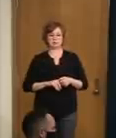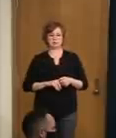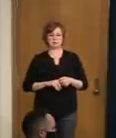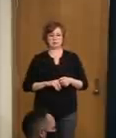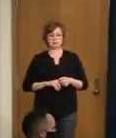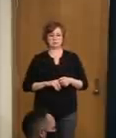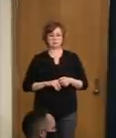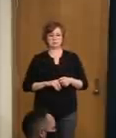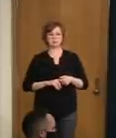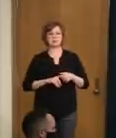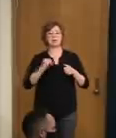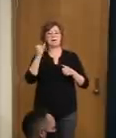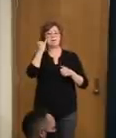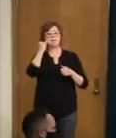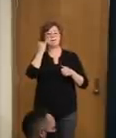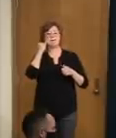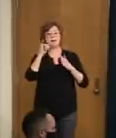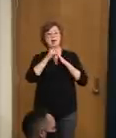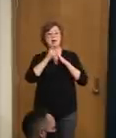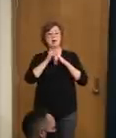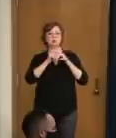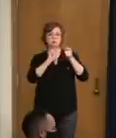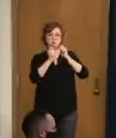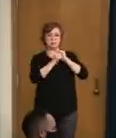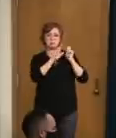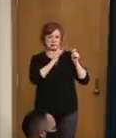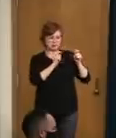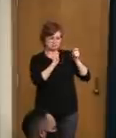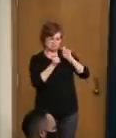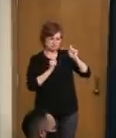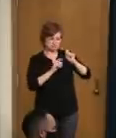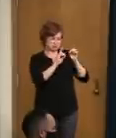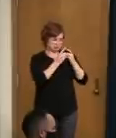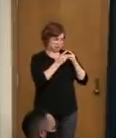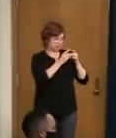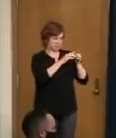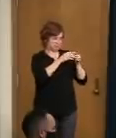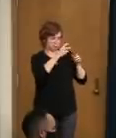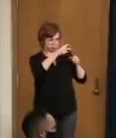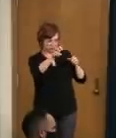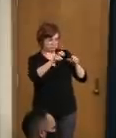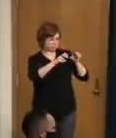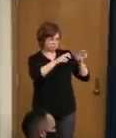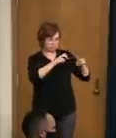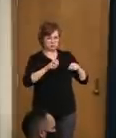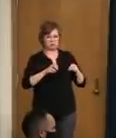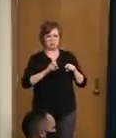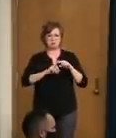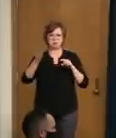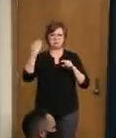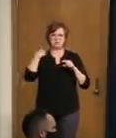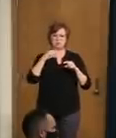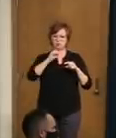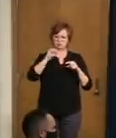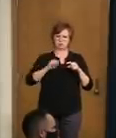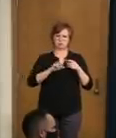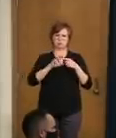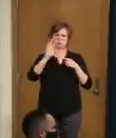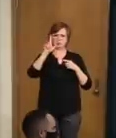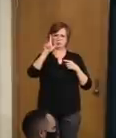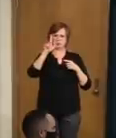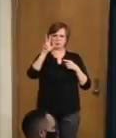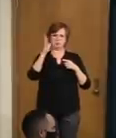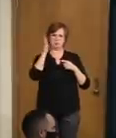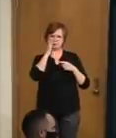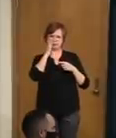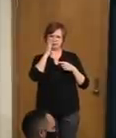spaces, and having staff on standby. So I know in the past the figure for Saskatoon had been 23. Is it higher than 23 now